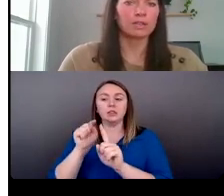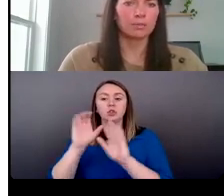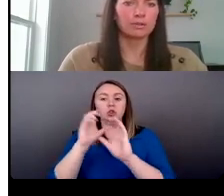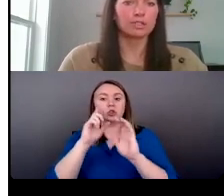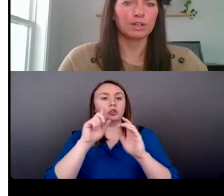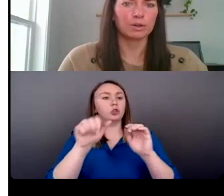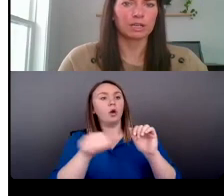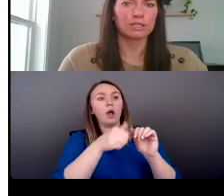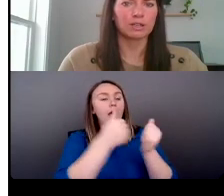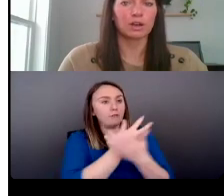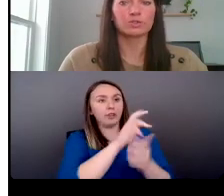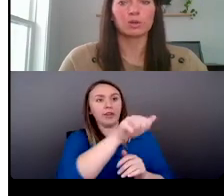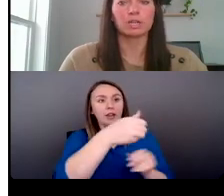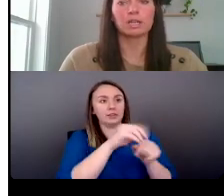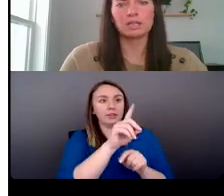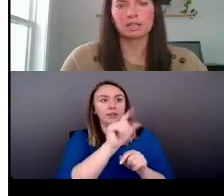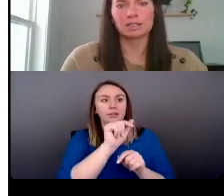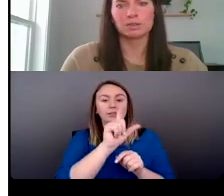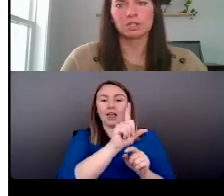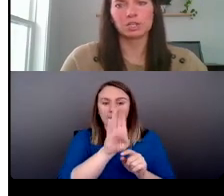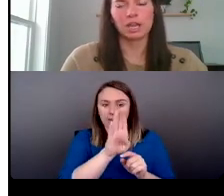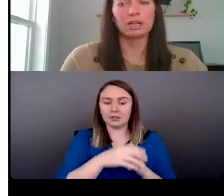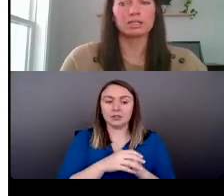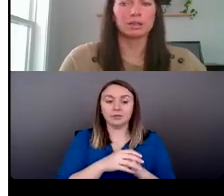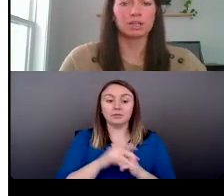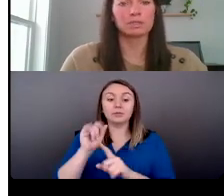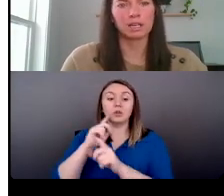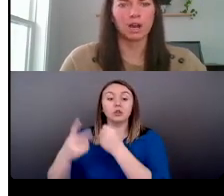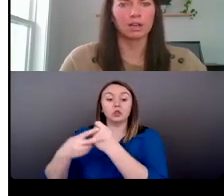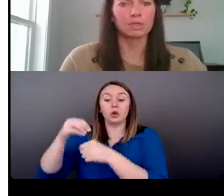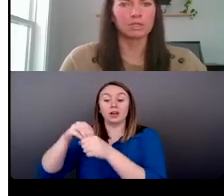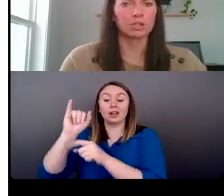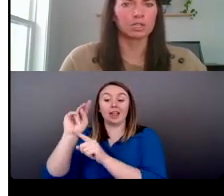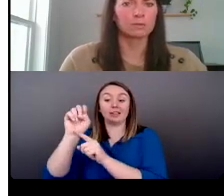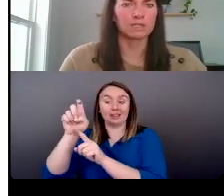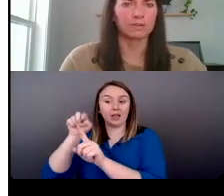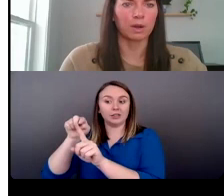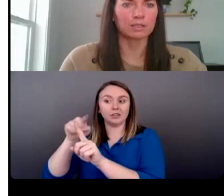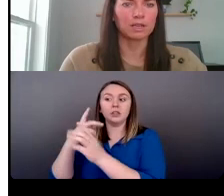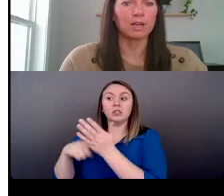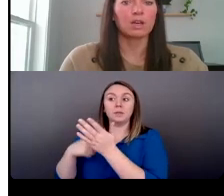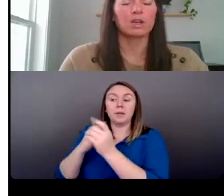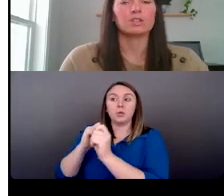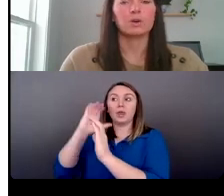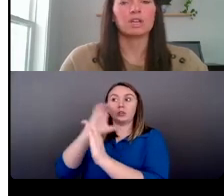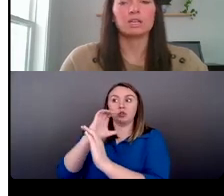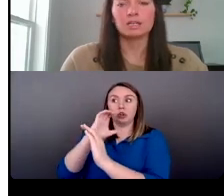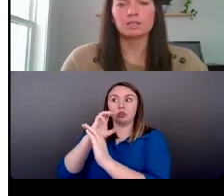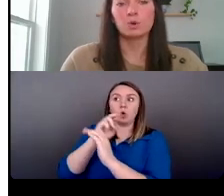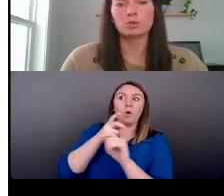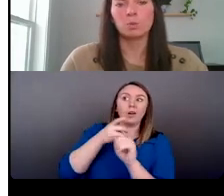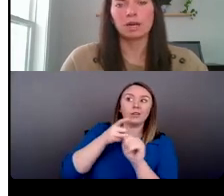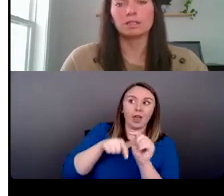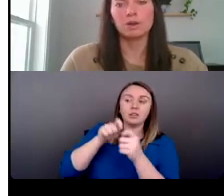Profiles uploaded to CODIS are stored in indexes which can and sometimes cannot be searched in specific ways. So the